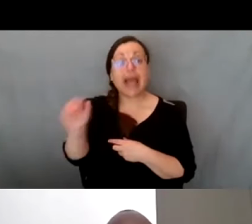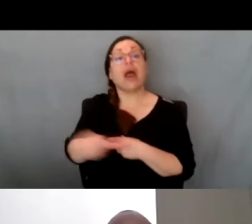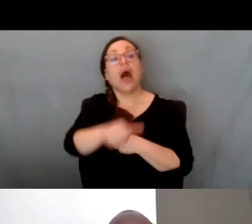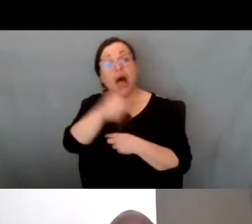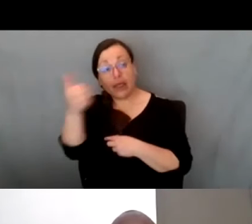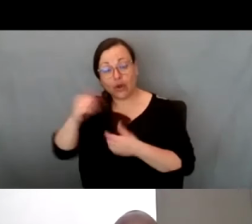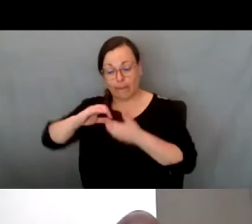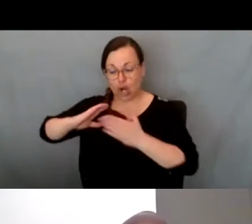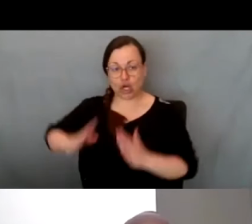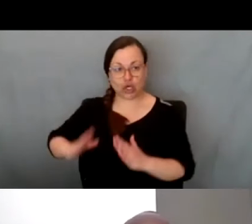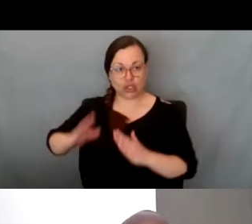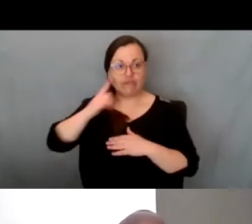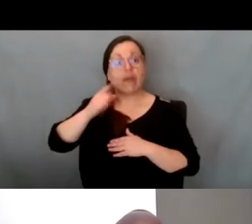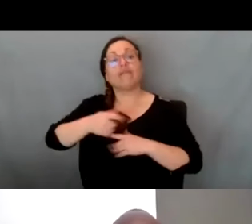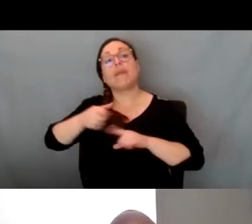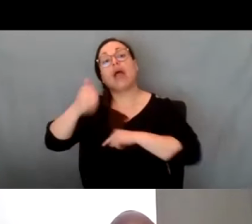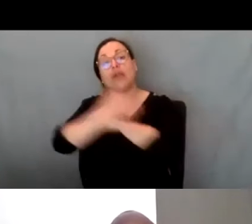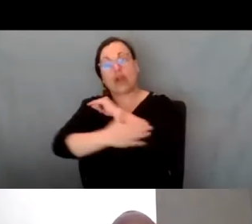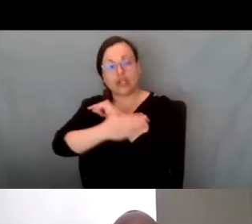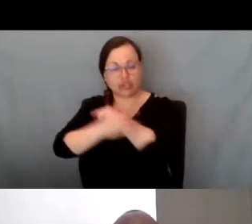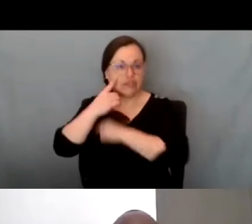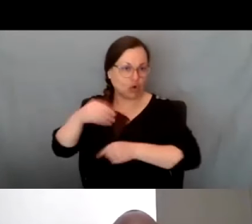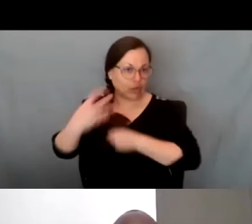vaccine rollout, but we've extended this